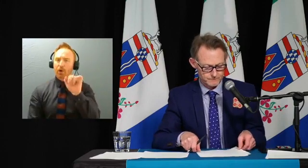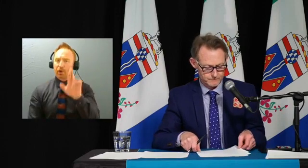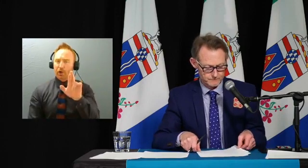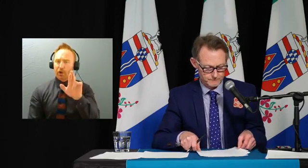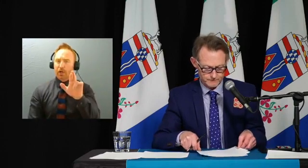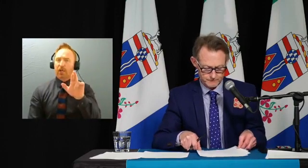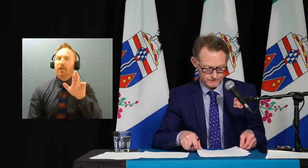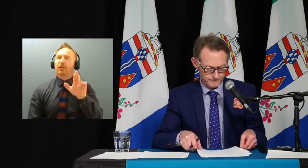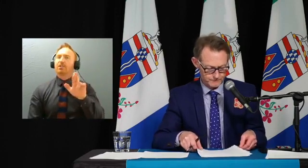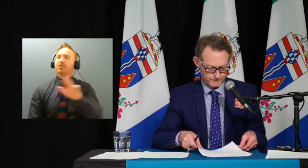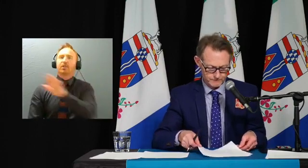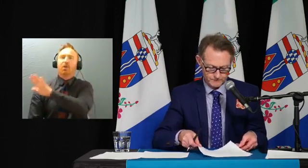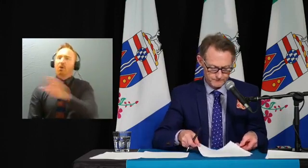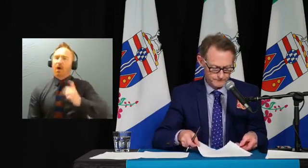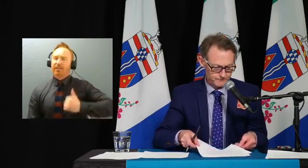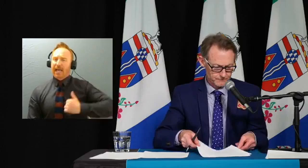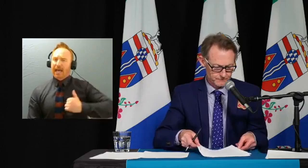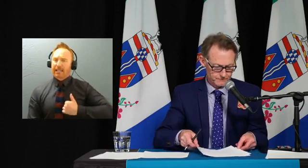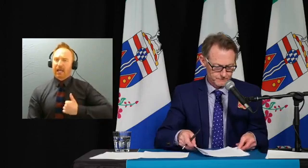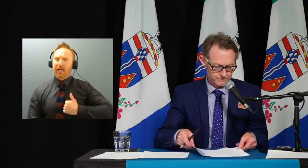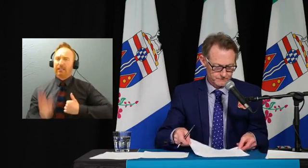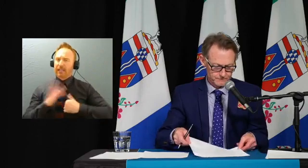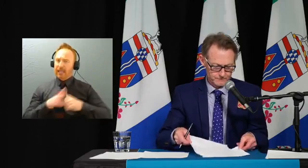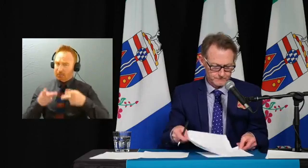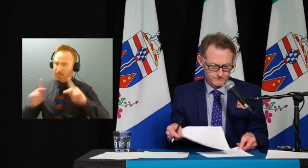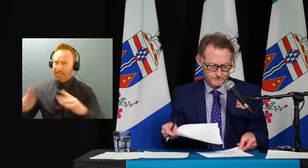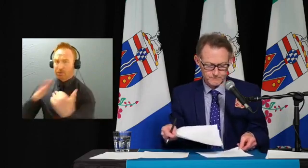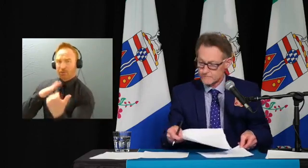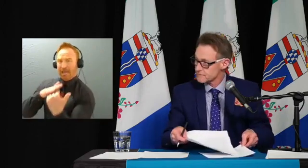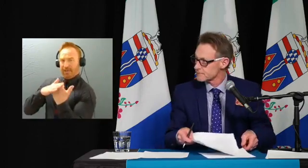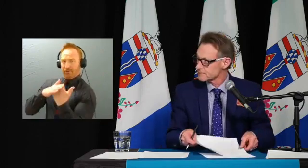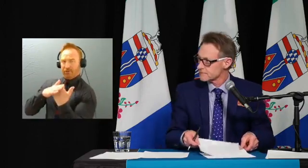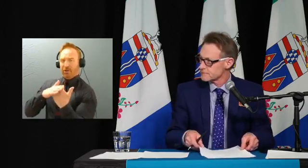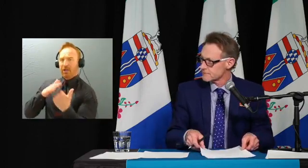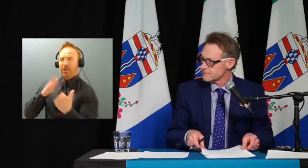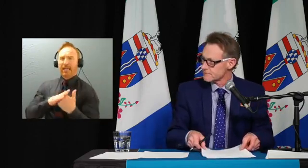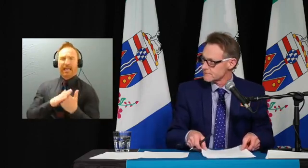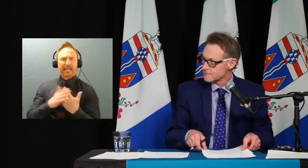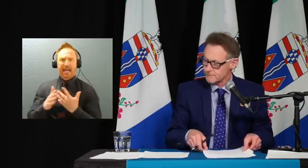was wondering if maybe we could clarify where that decision came from.